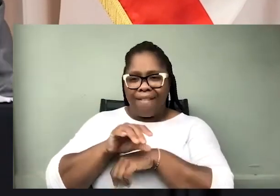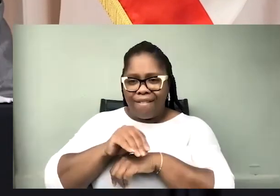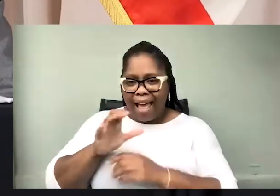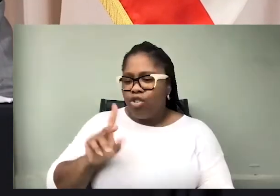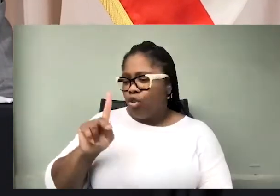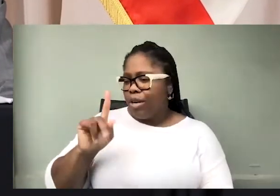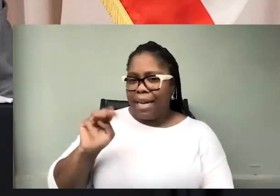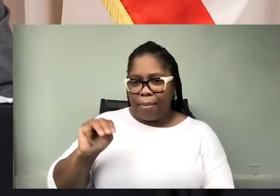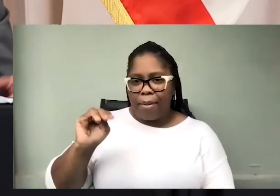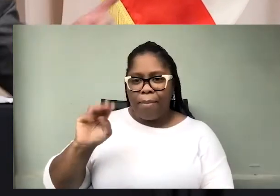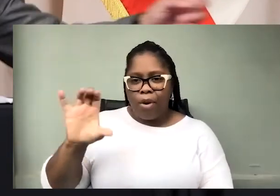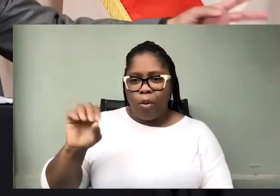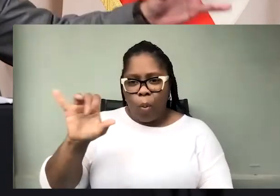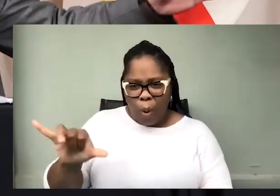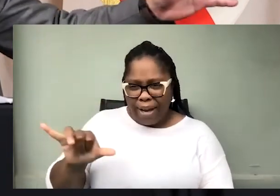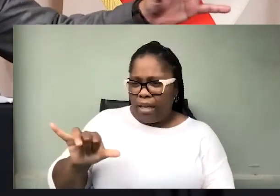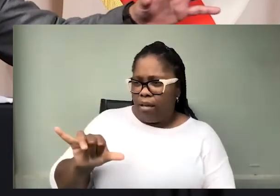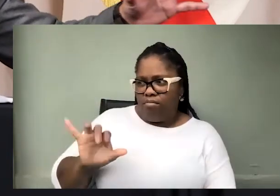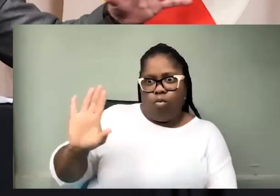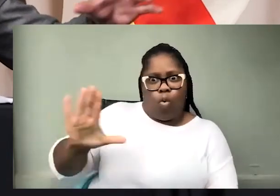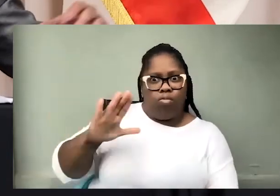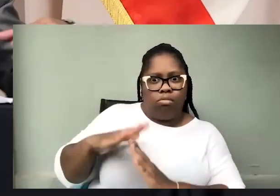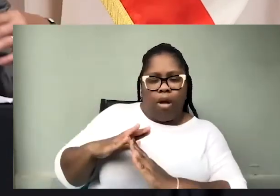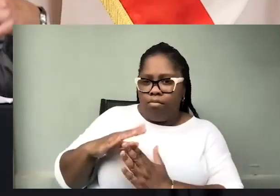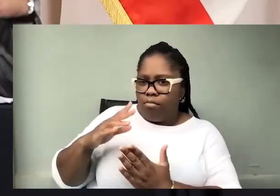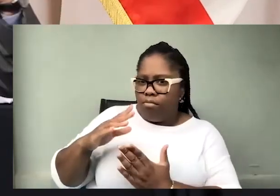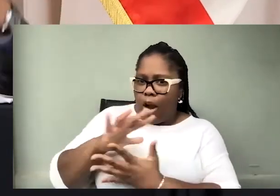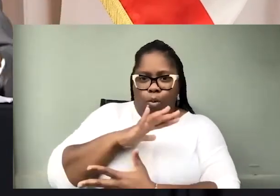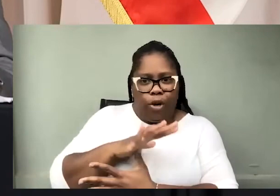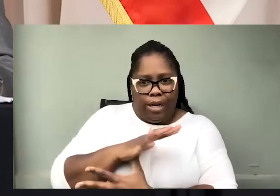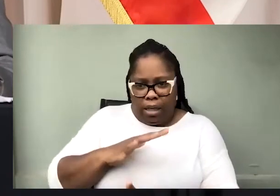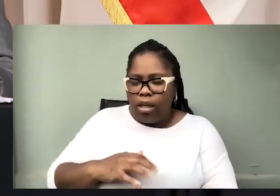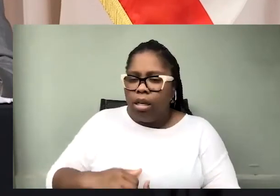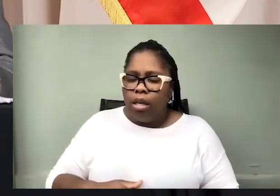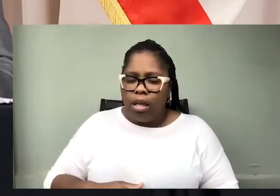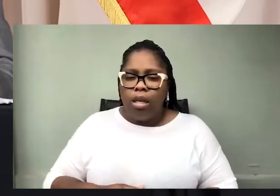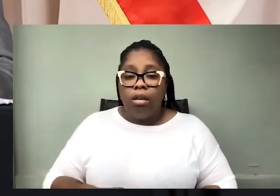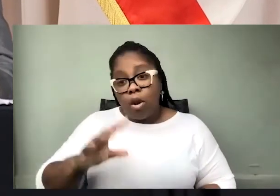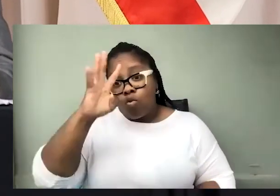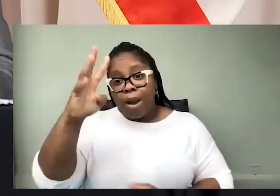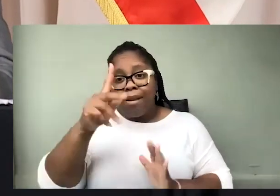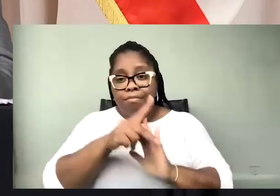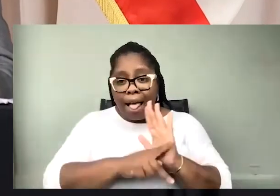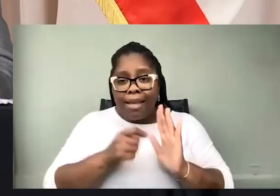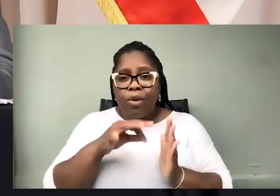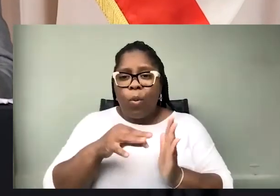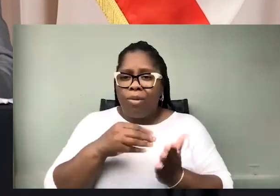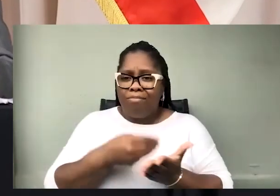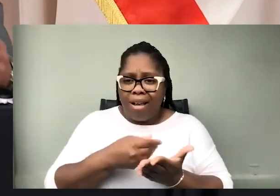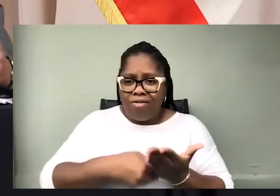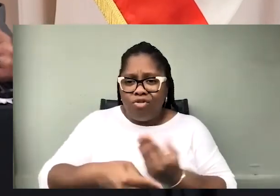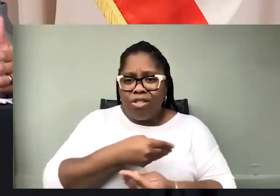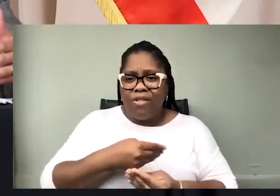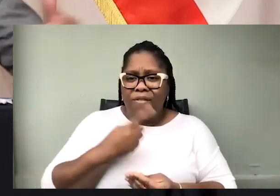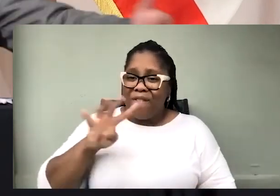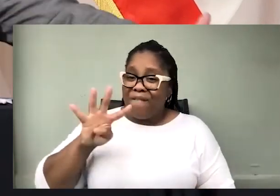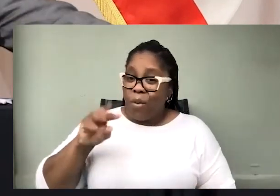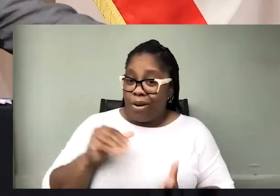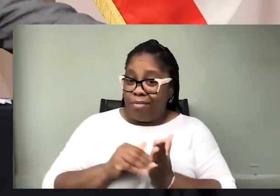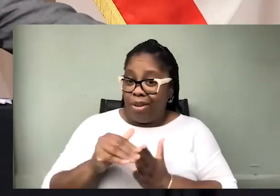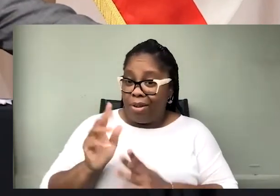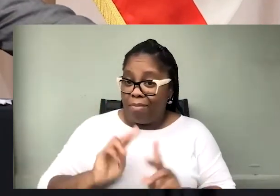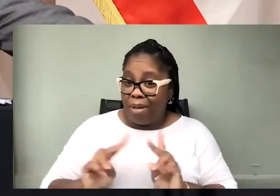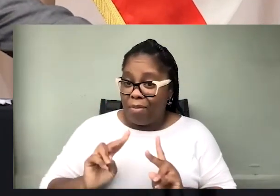priority of hers. I think the only thing I'd add is, when we create policy or budgets for 40 million people, the key is making sure